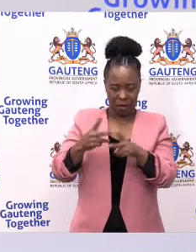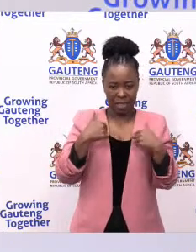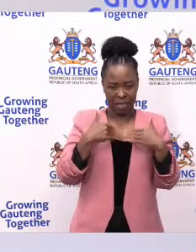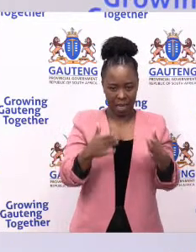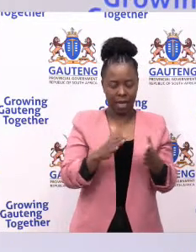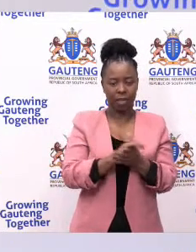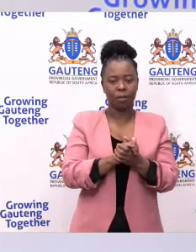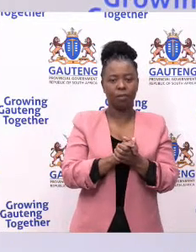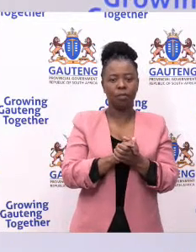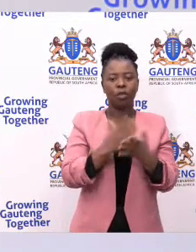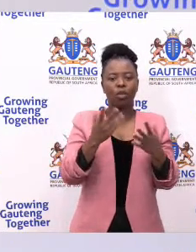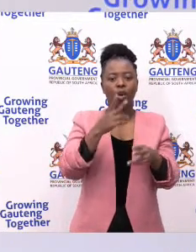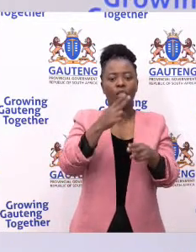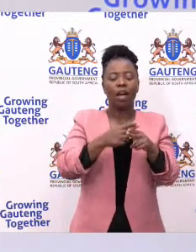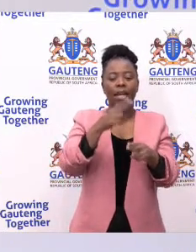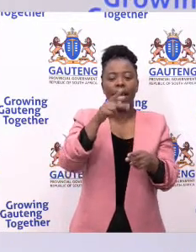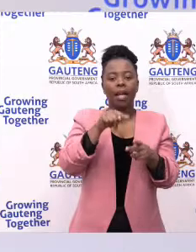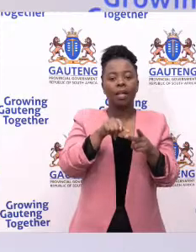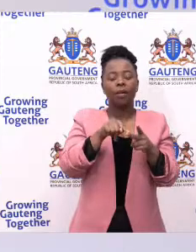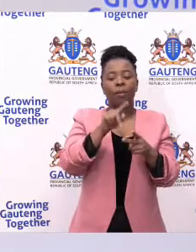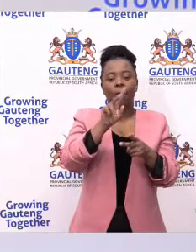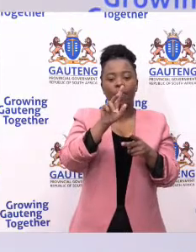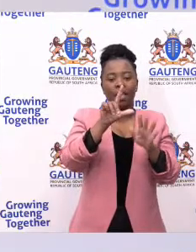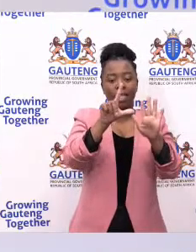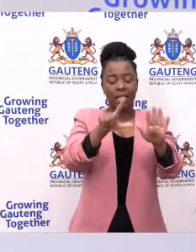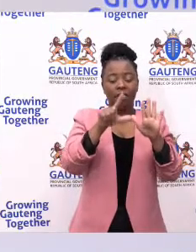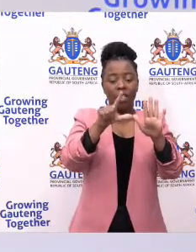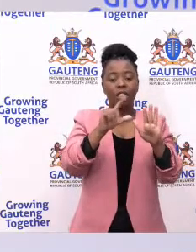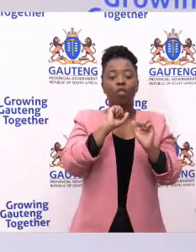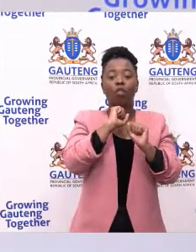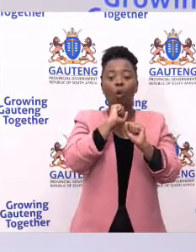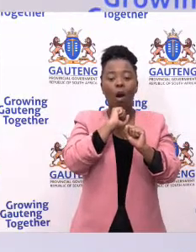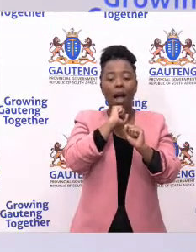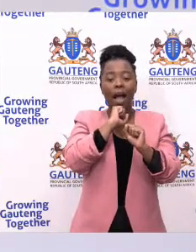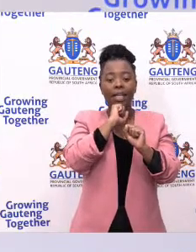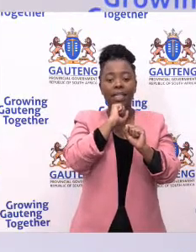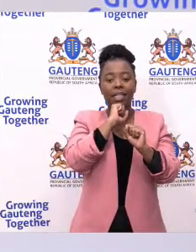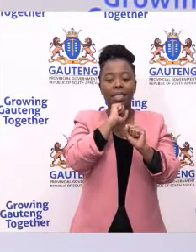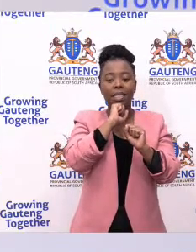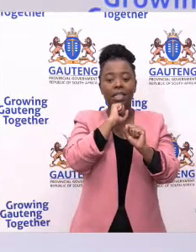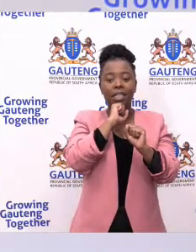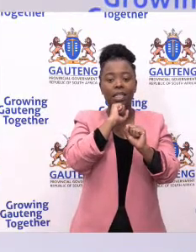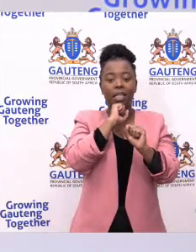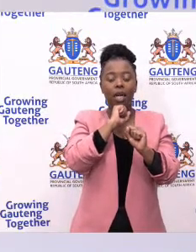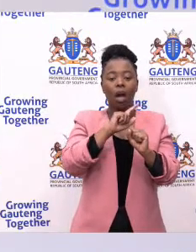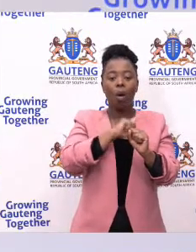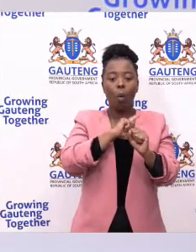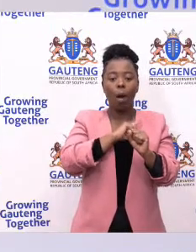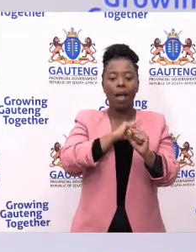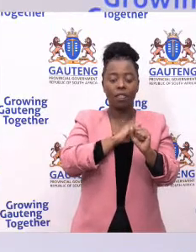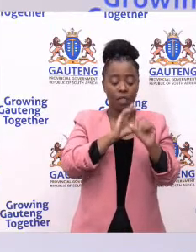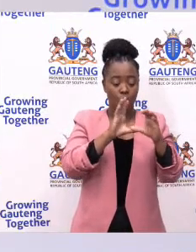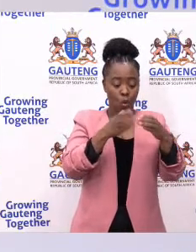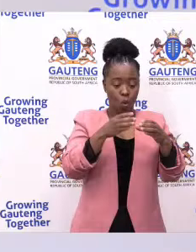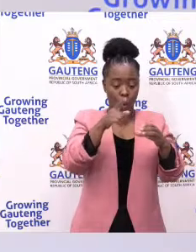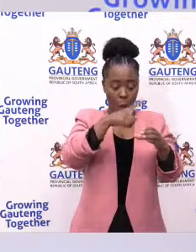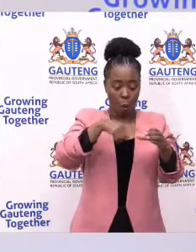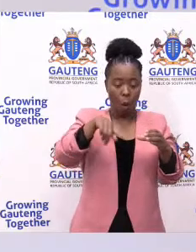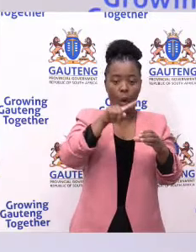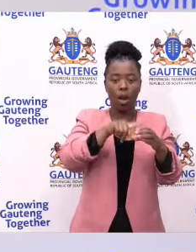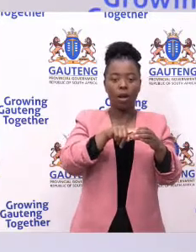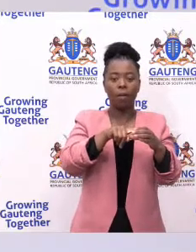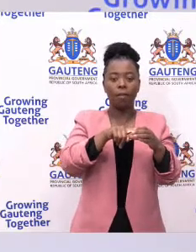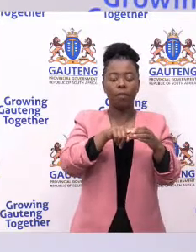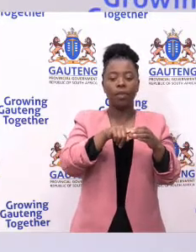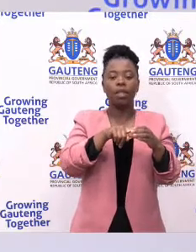I should indicate that on the 17th of August, because the entire group would come back